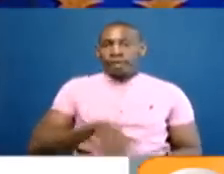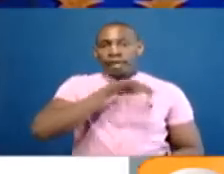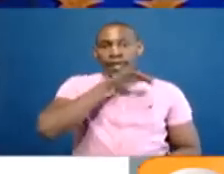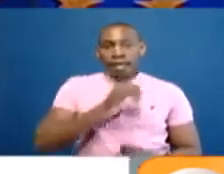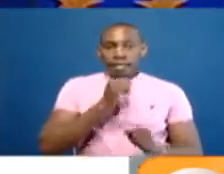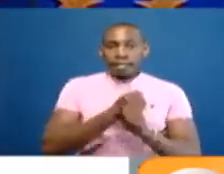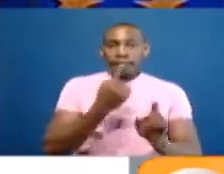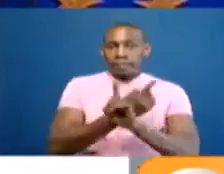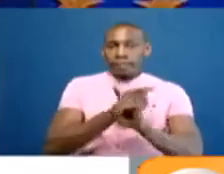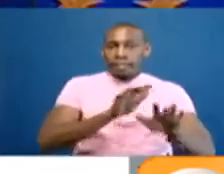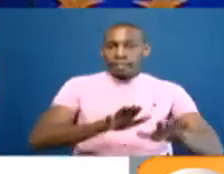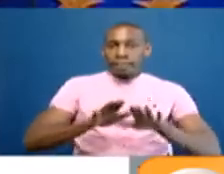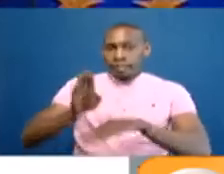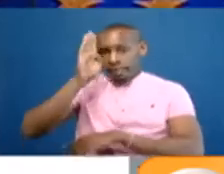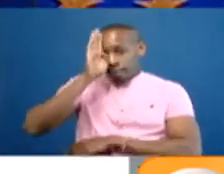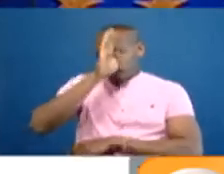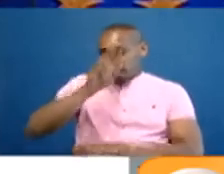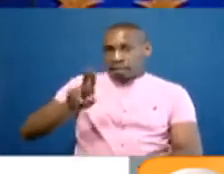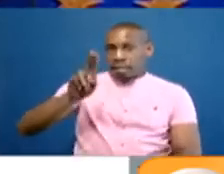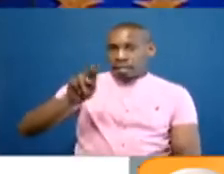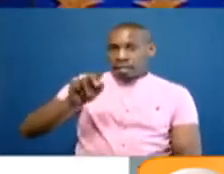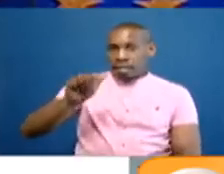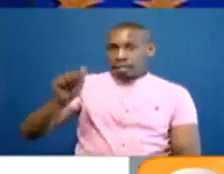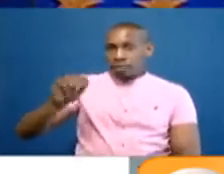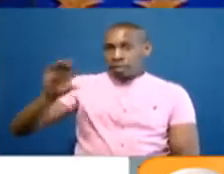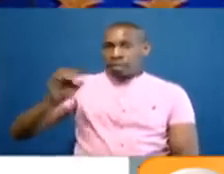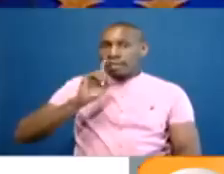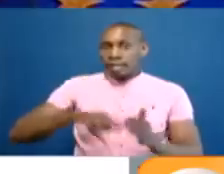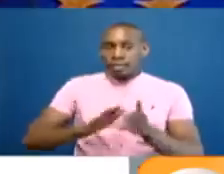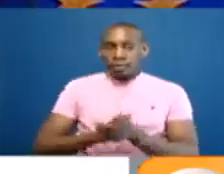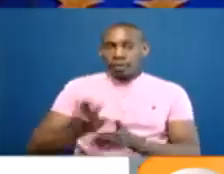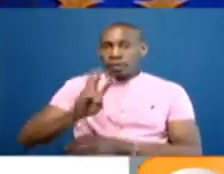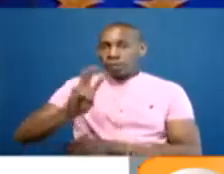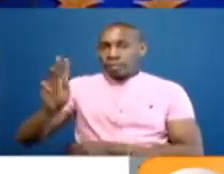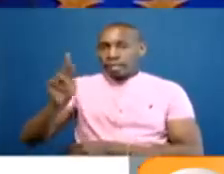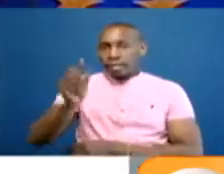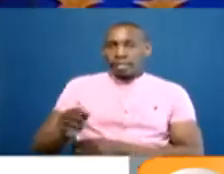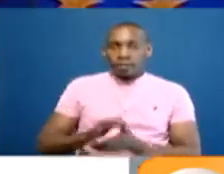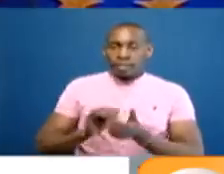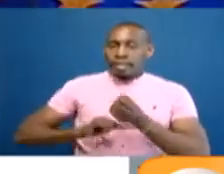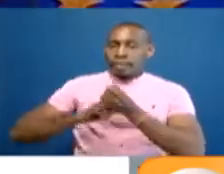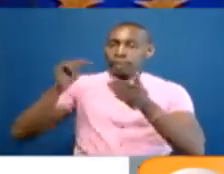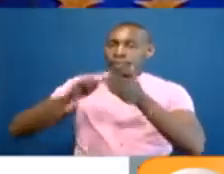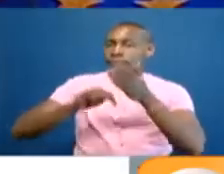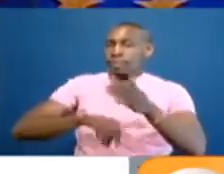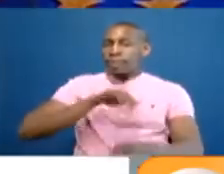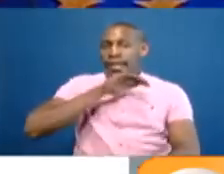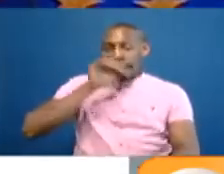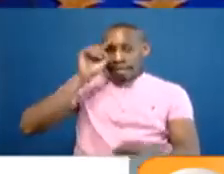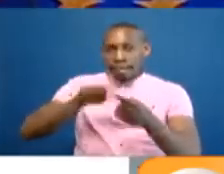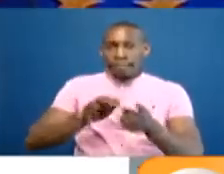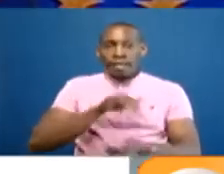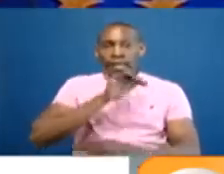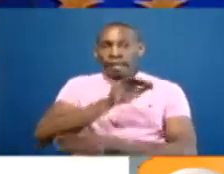Odinga, who held several rallies in Bungoma and Trans Nzoia counties, said the Western Kenya region was solidly behind his bid.